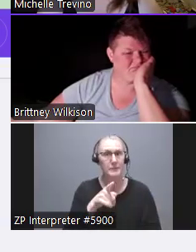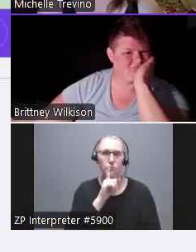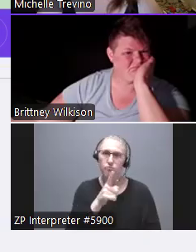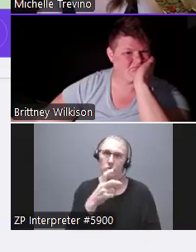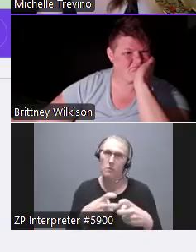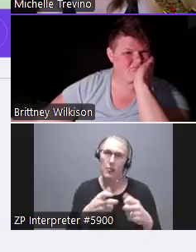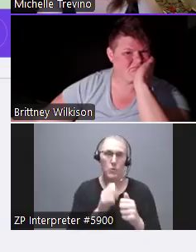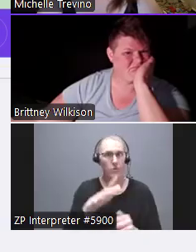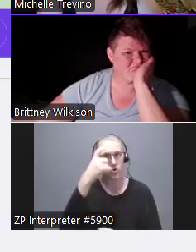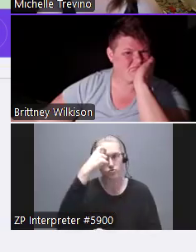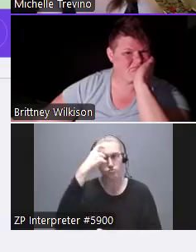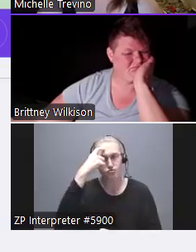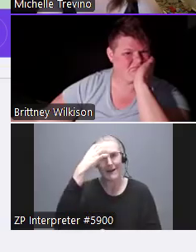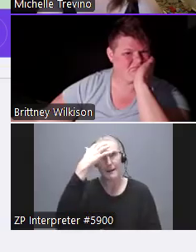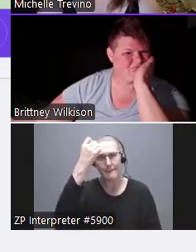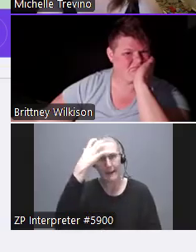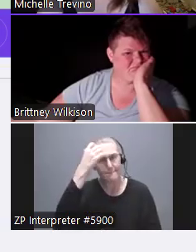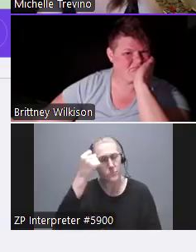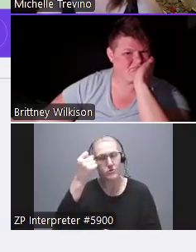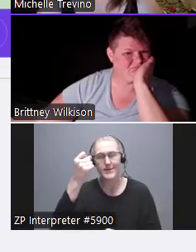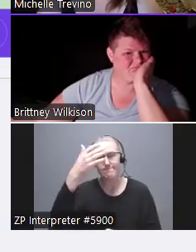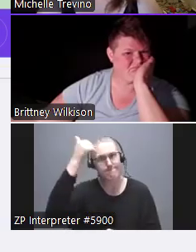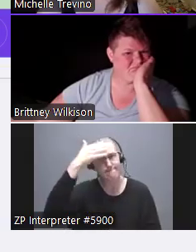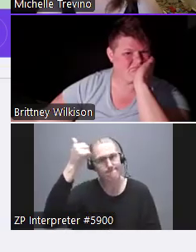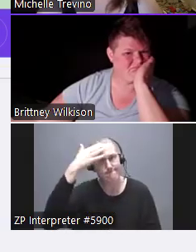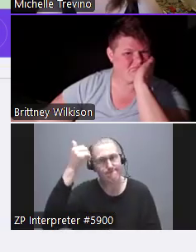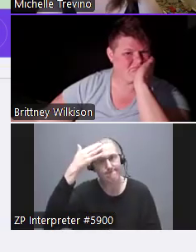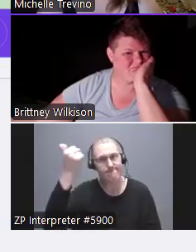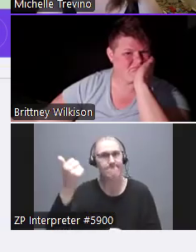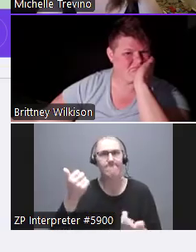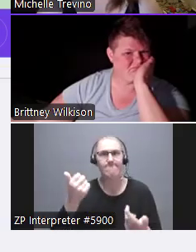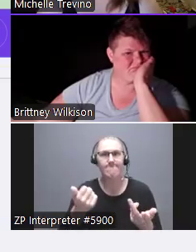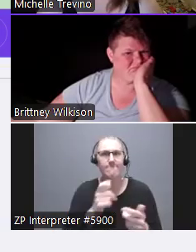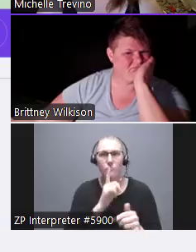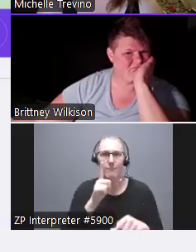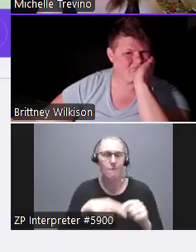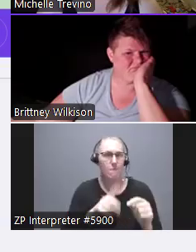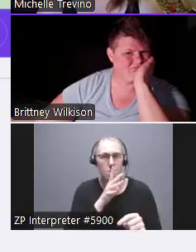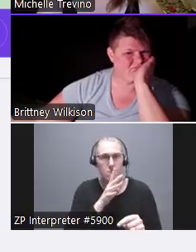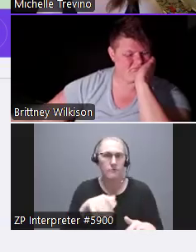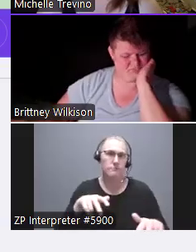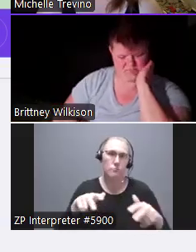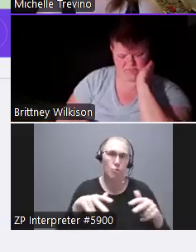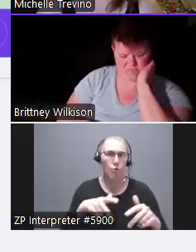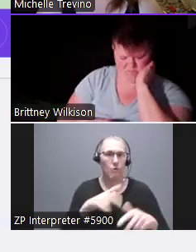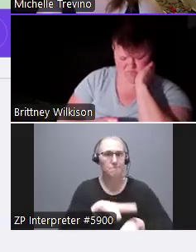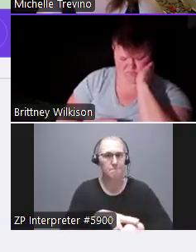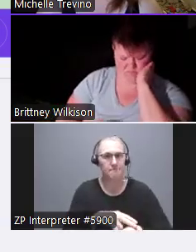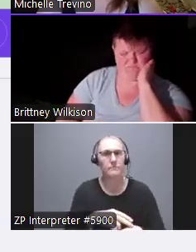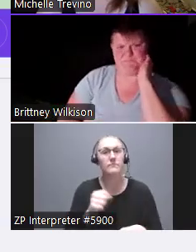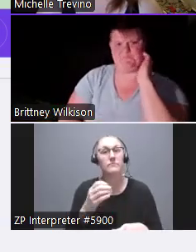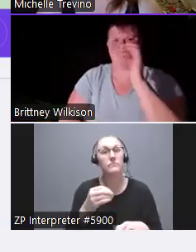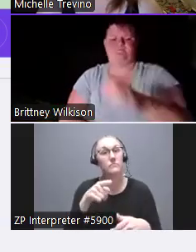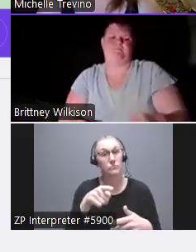with memory, with all kinds of things, with being able to walk normally. So